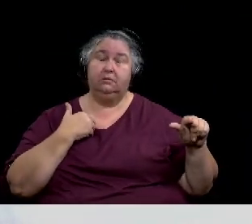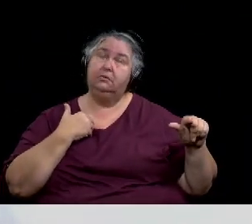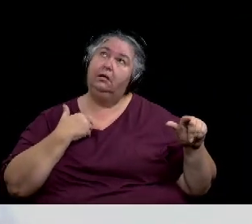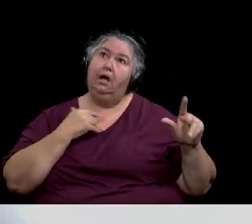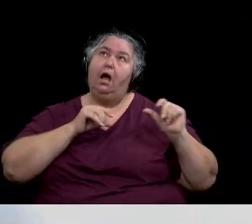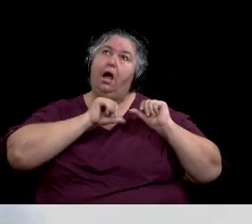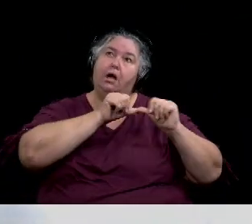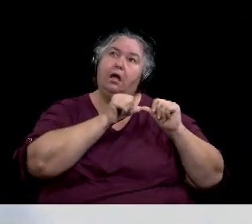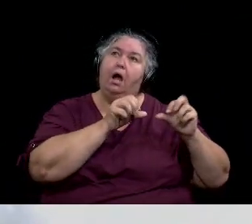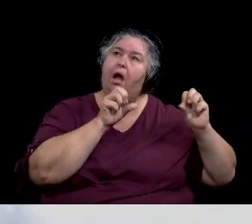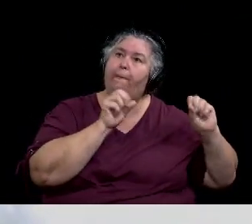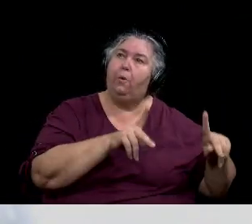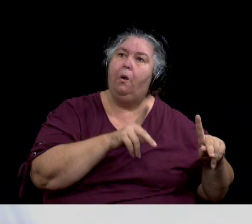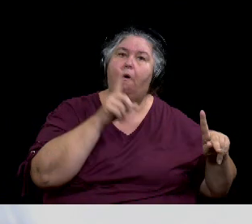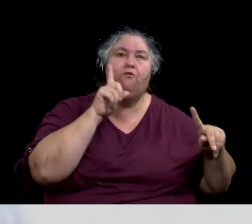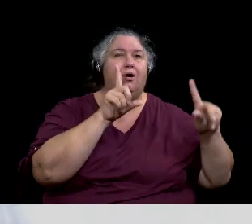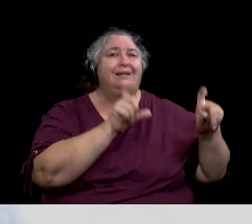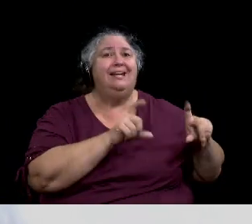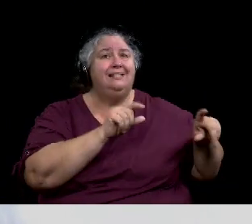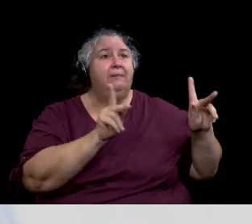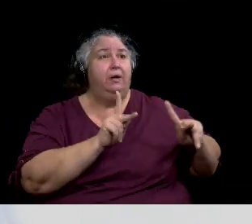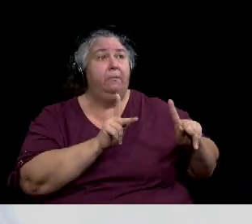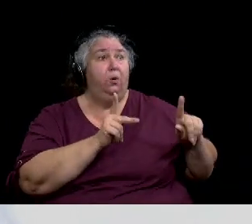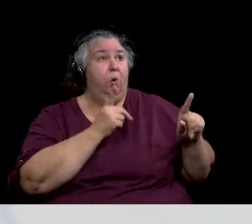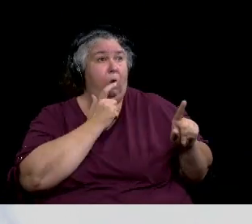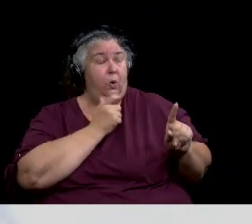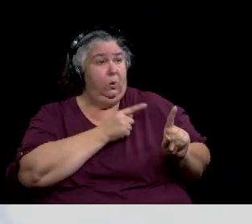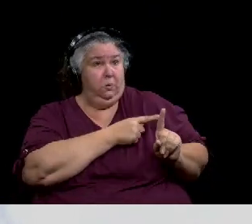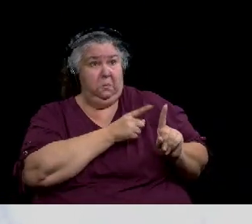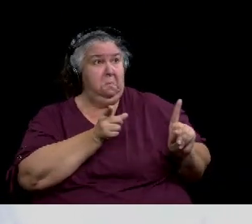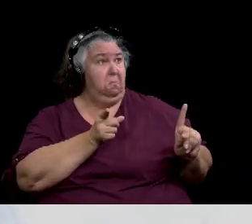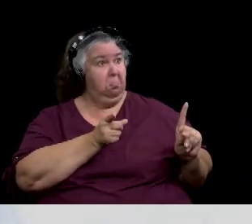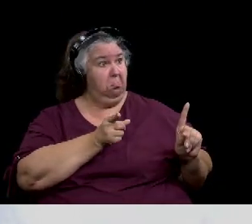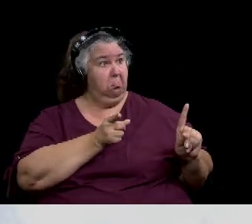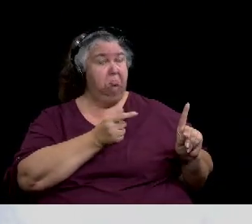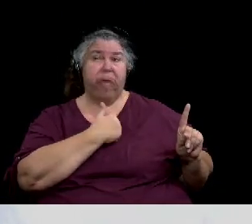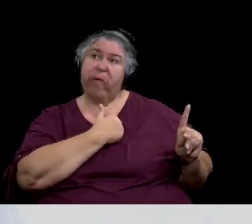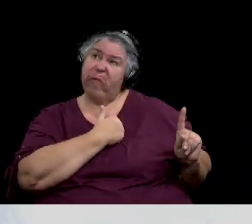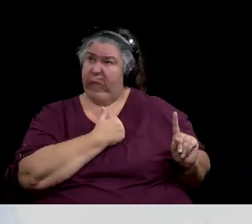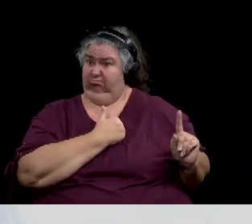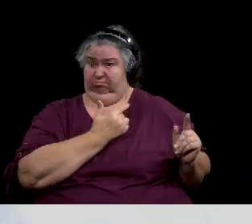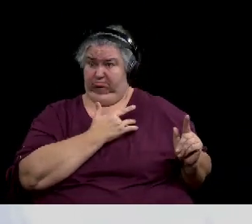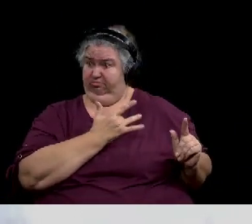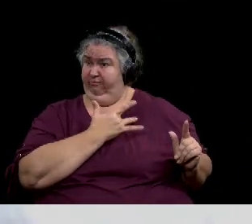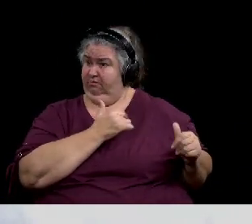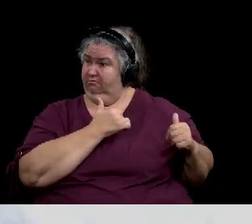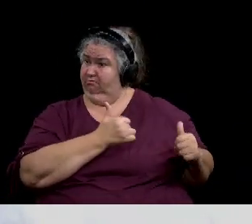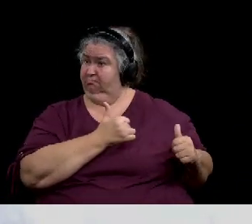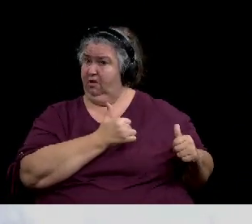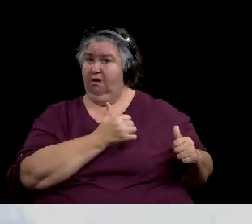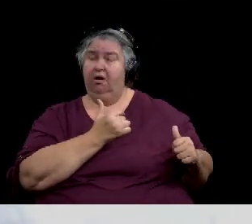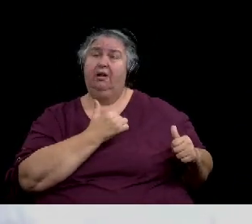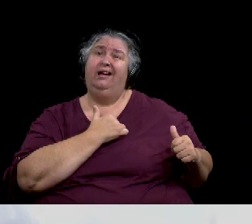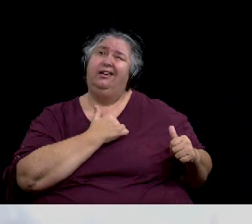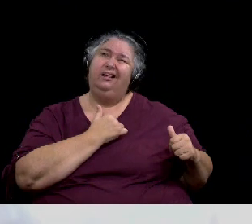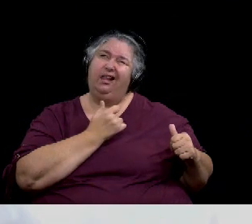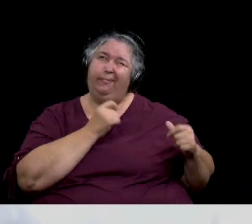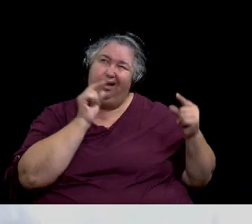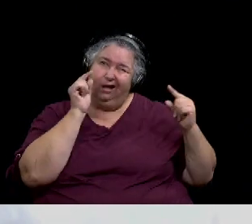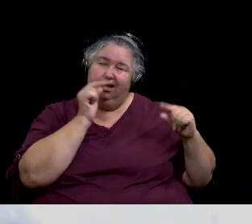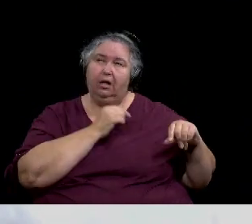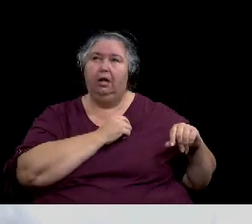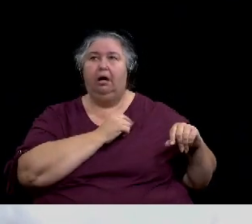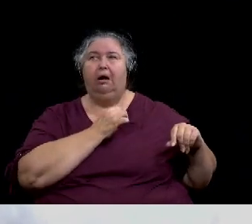ongoing opportunity to test people who have minimal or passing symptoms, like just a mild headache